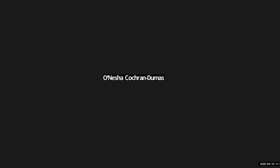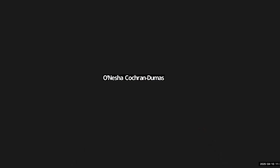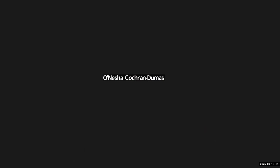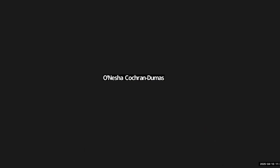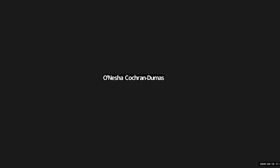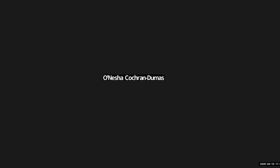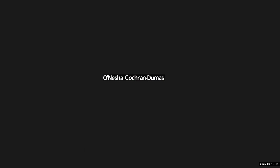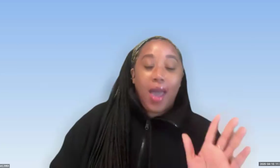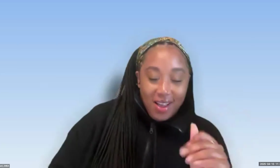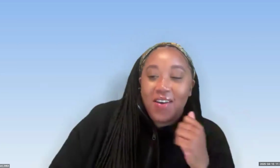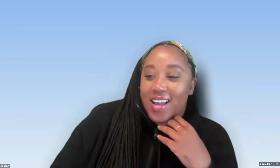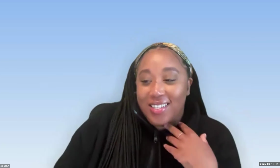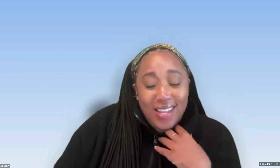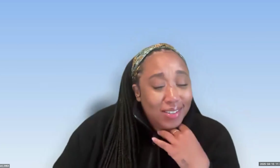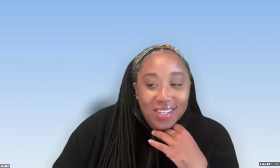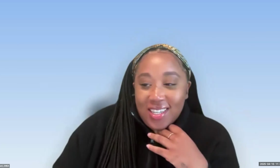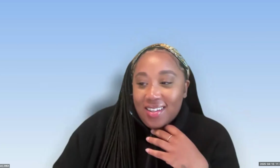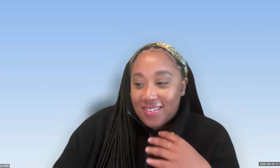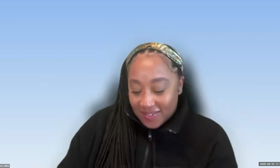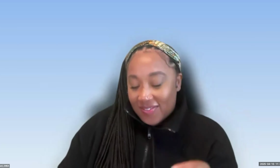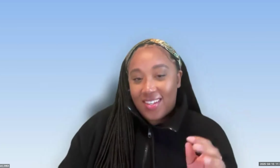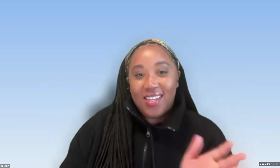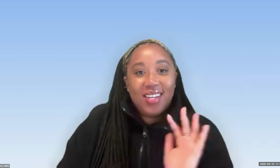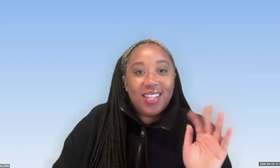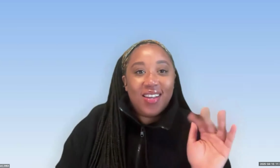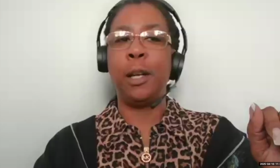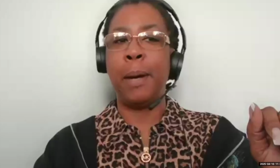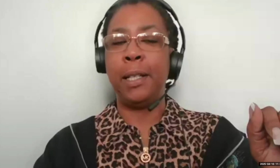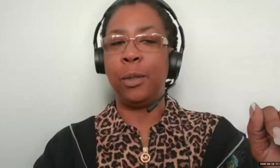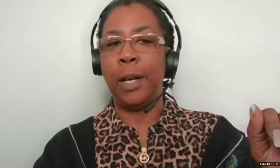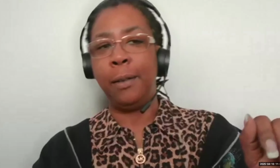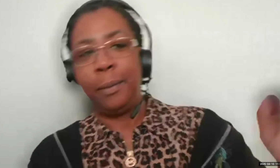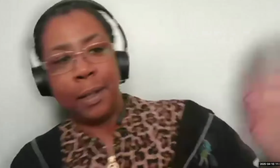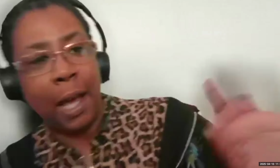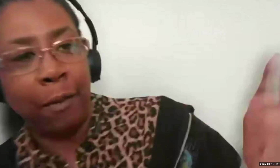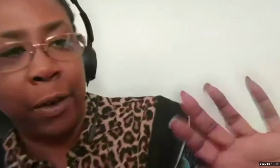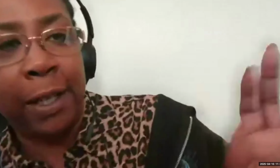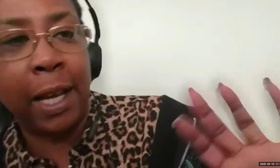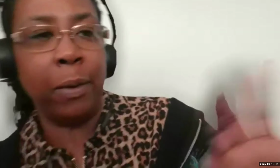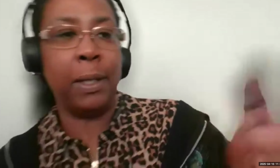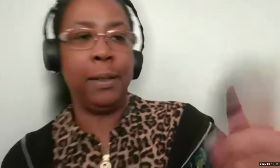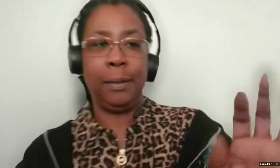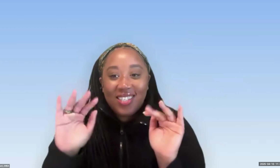to share my info. Okay, gotcha. Thanks, Onisha. The same. Here to share mine as well. Okay, Have a great awesome. day, everyone.